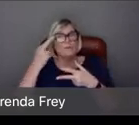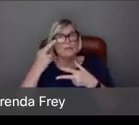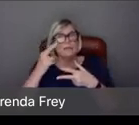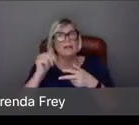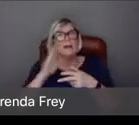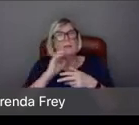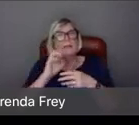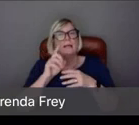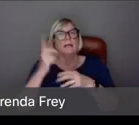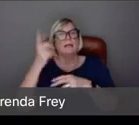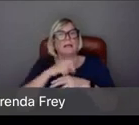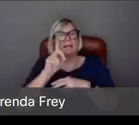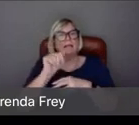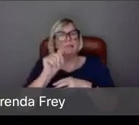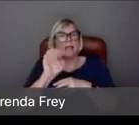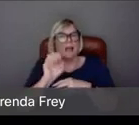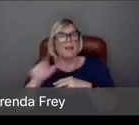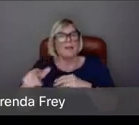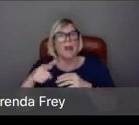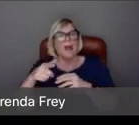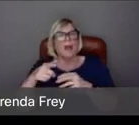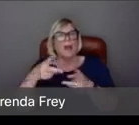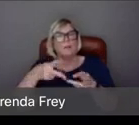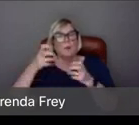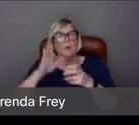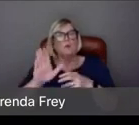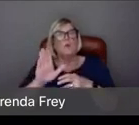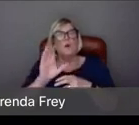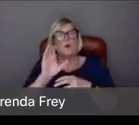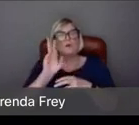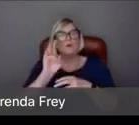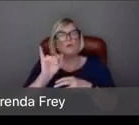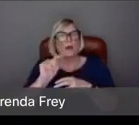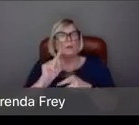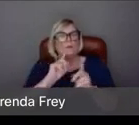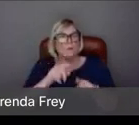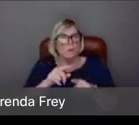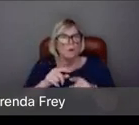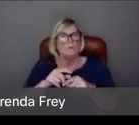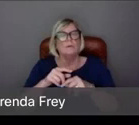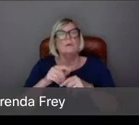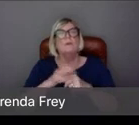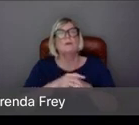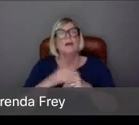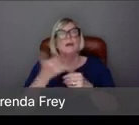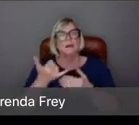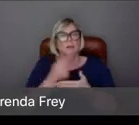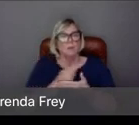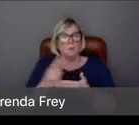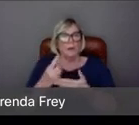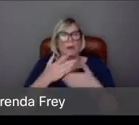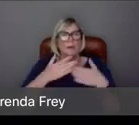ran. So we want to know when it was ran to see if anything impacted it. This week,